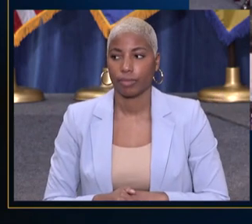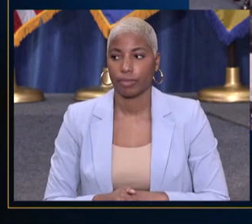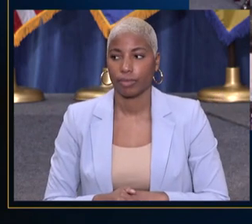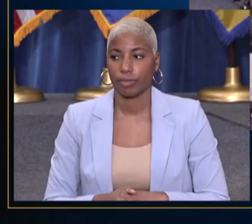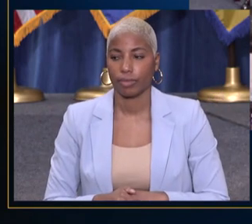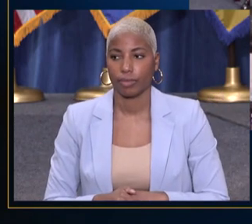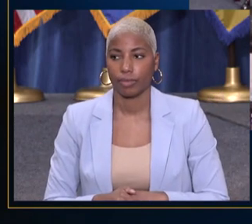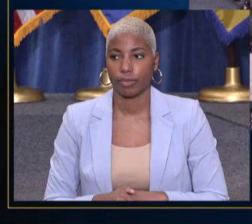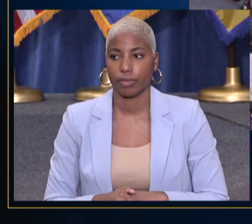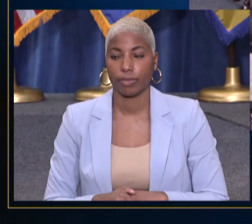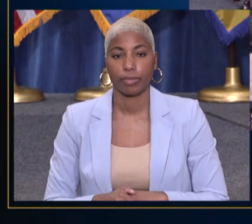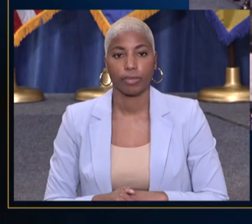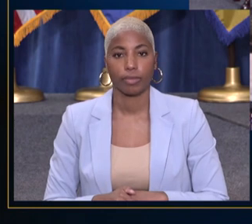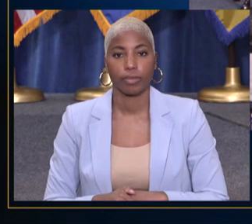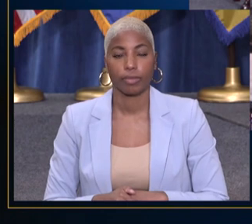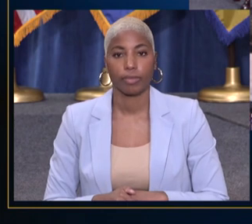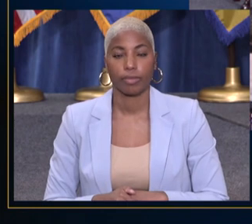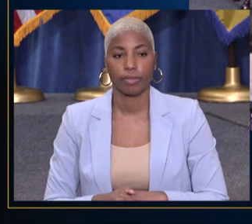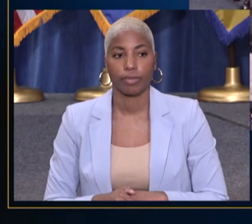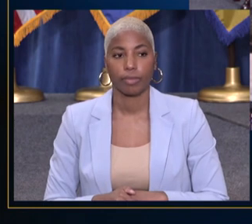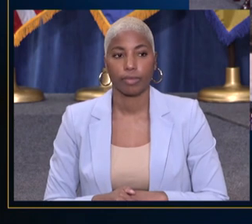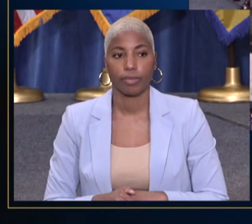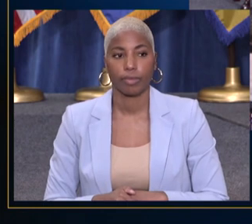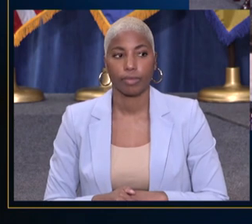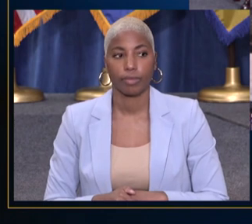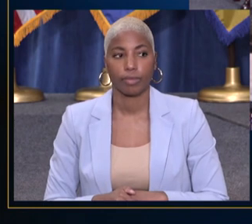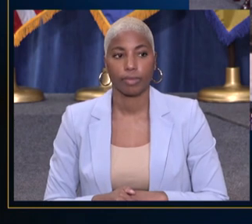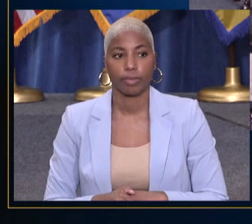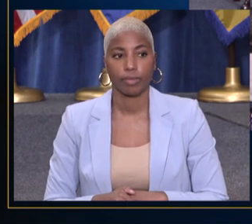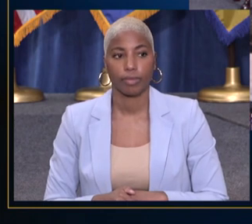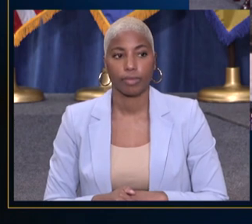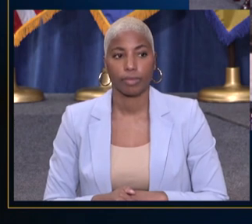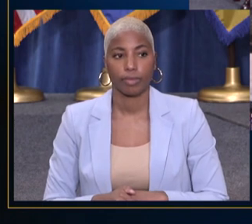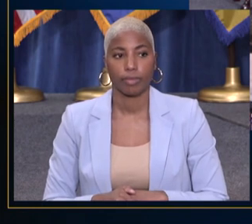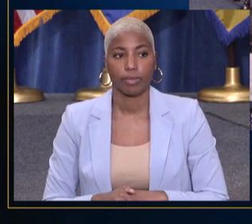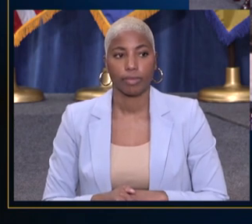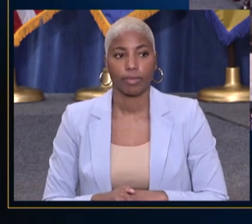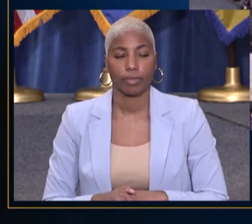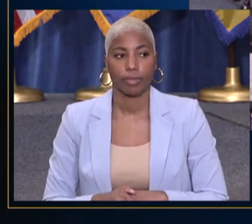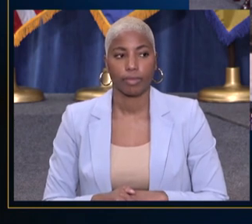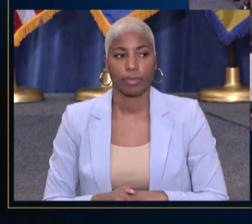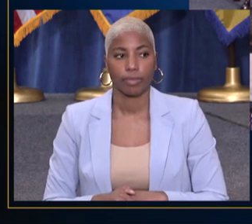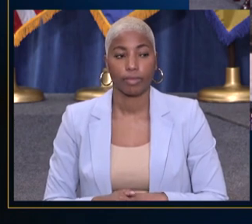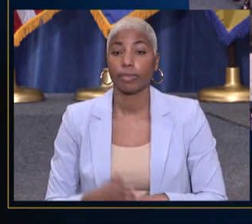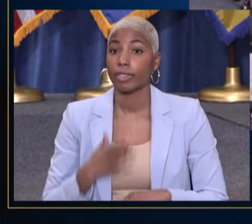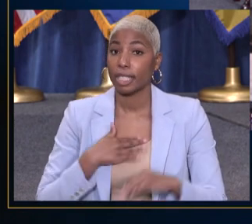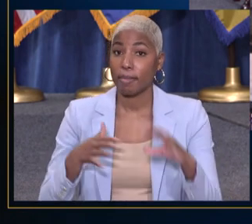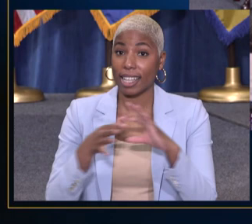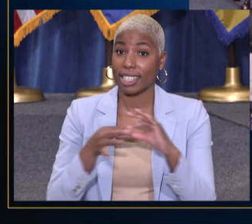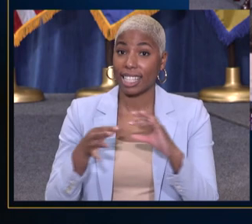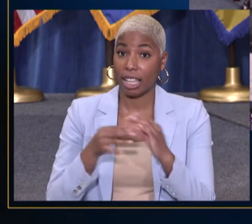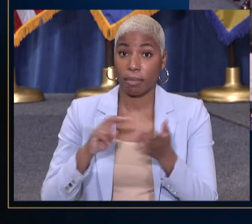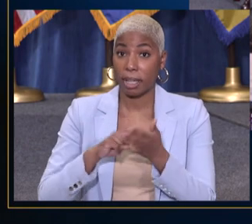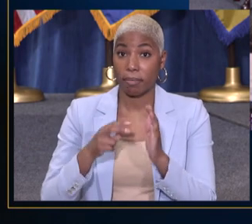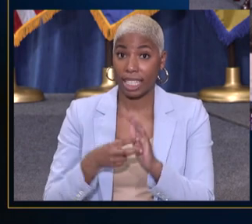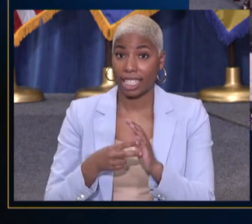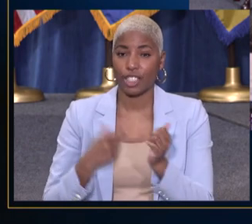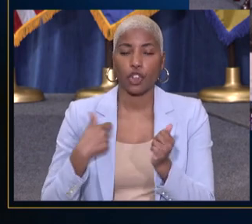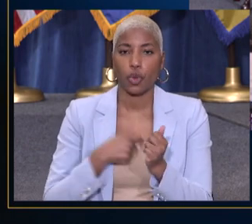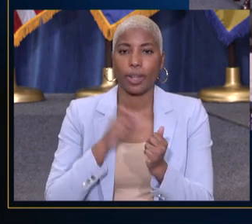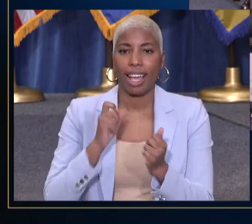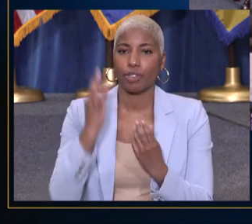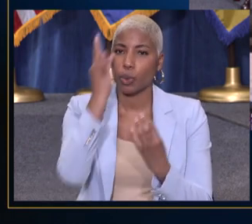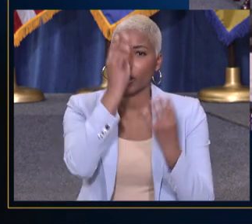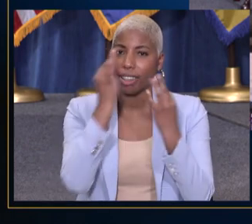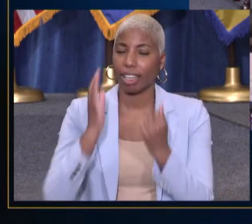I think my statement means, is that on? Yeah. That we have to keep in mind our history as we